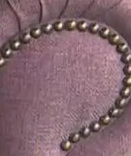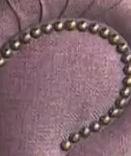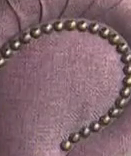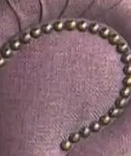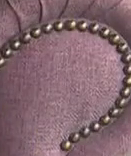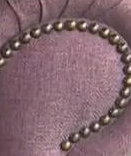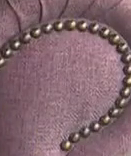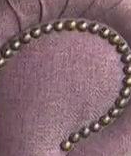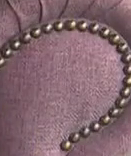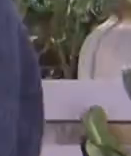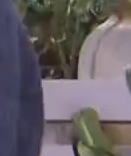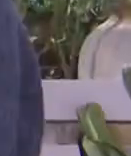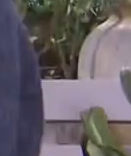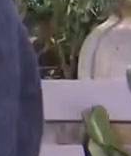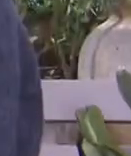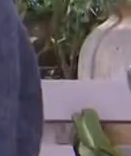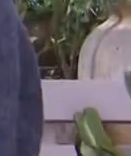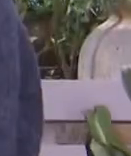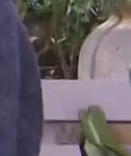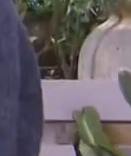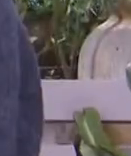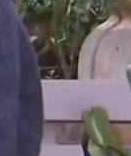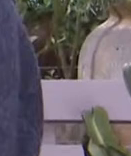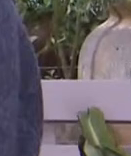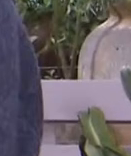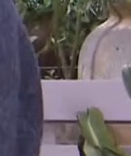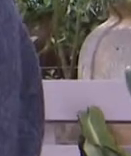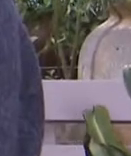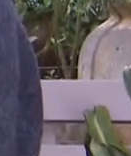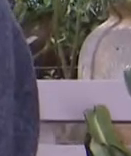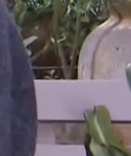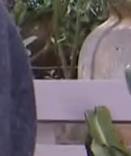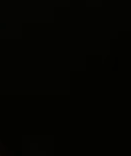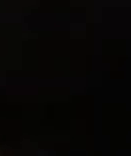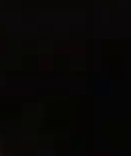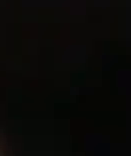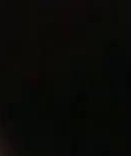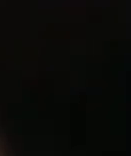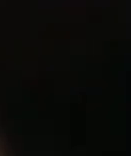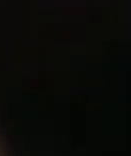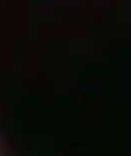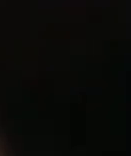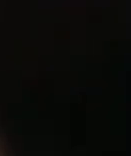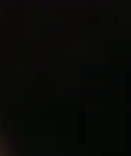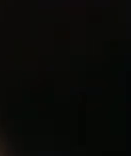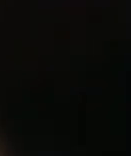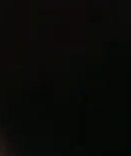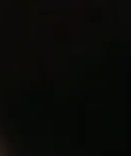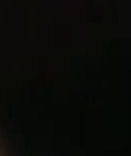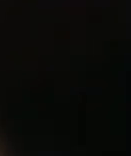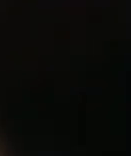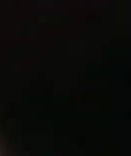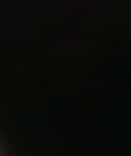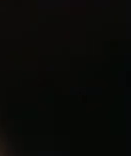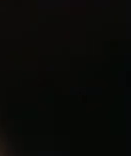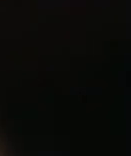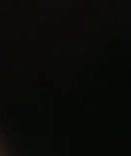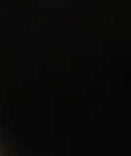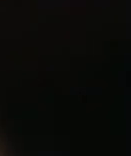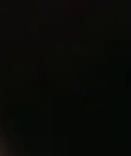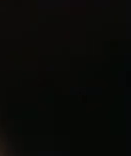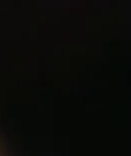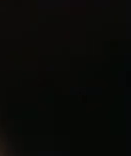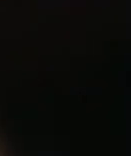Don't miss these Swazi love stories every Saturday at 5:30 p.m. exclusive to Eswatini TV.